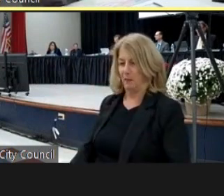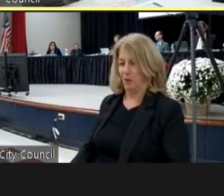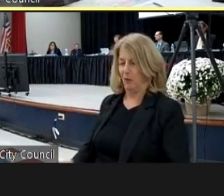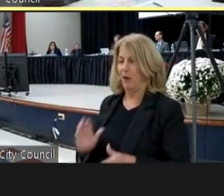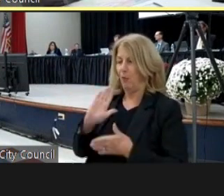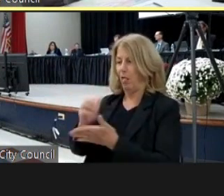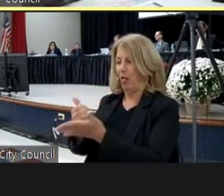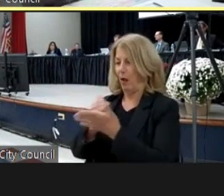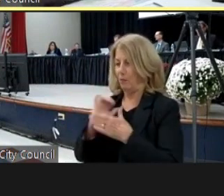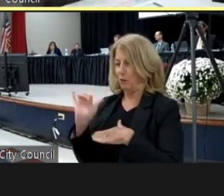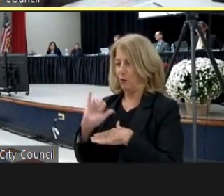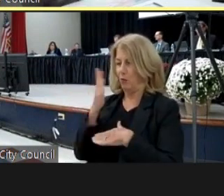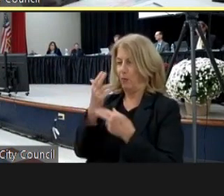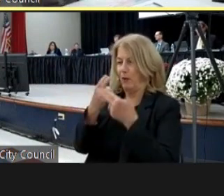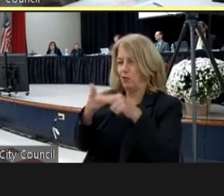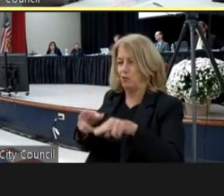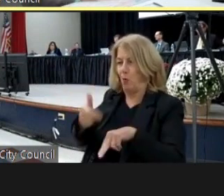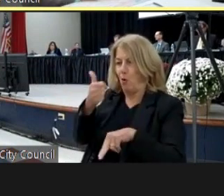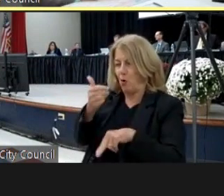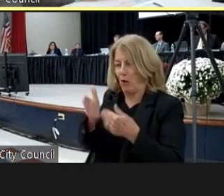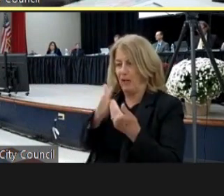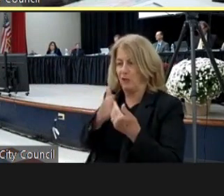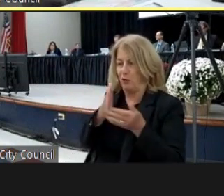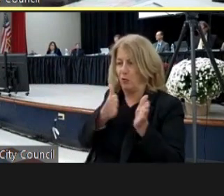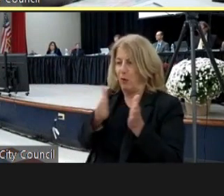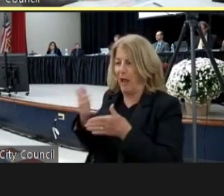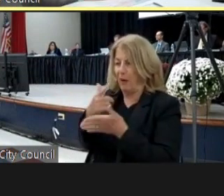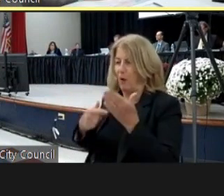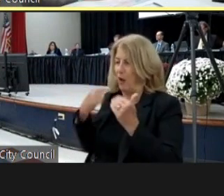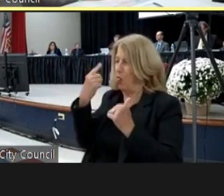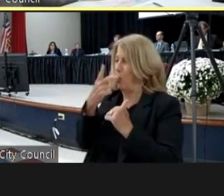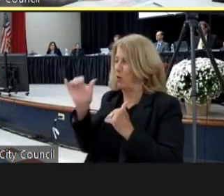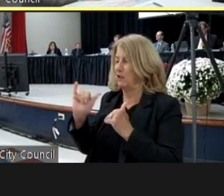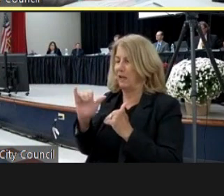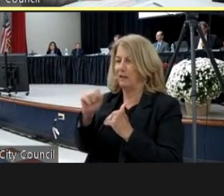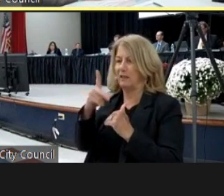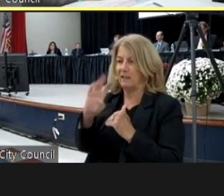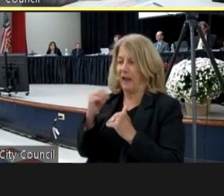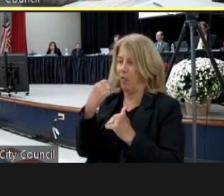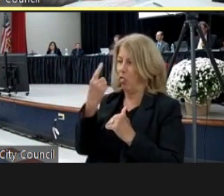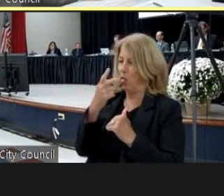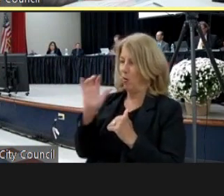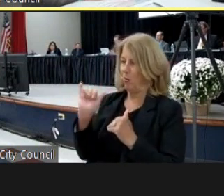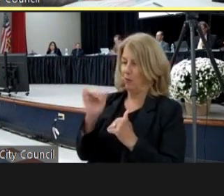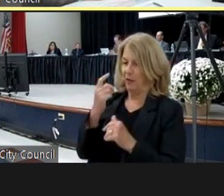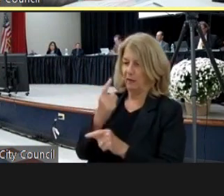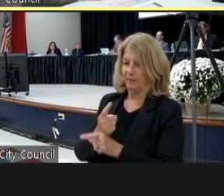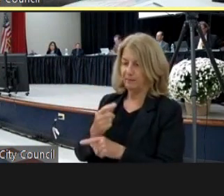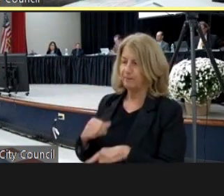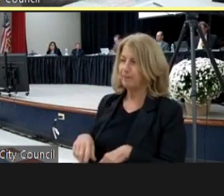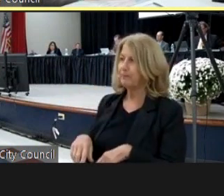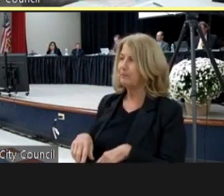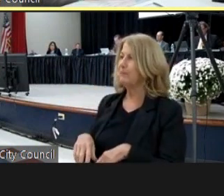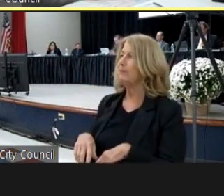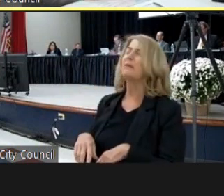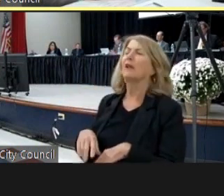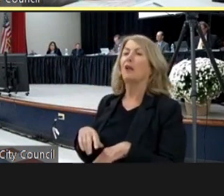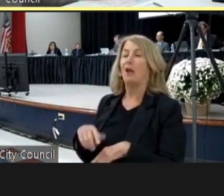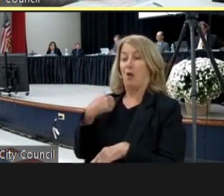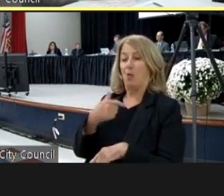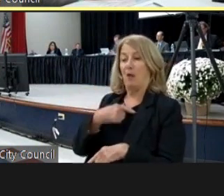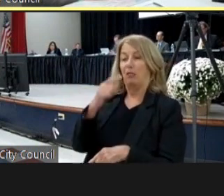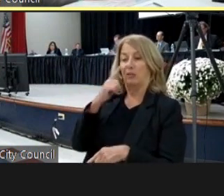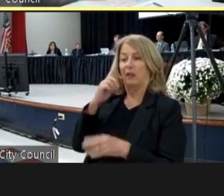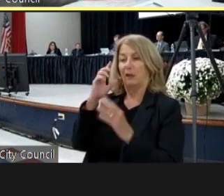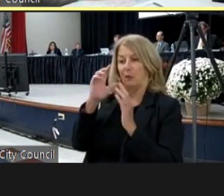shorter, easier to plan what that looks like, and so the scale of it. And we believe we can stay on the critical